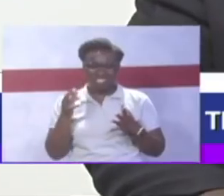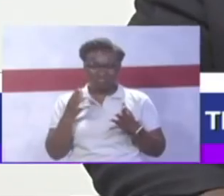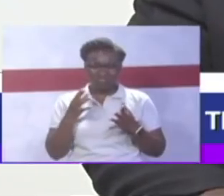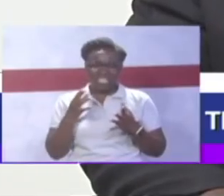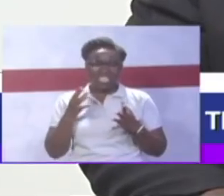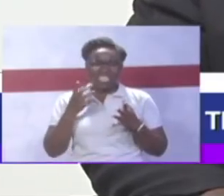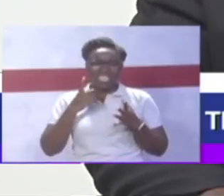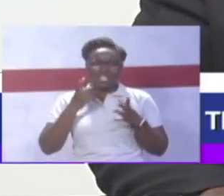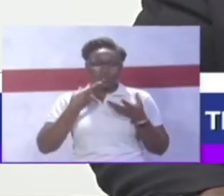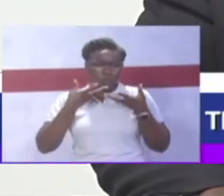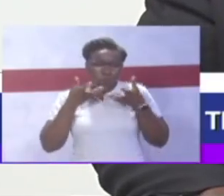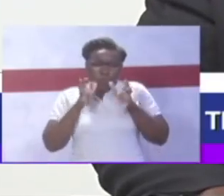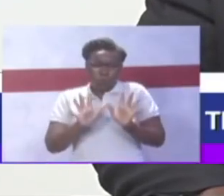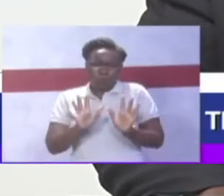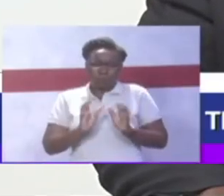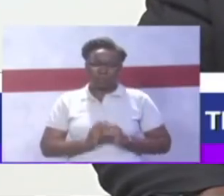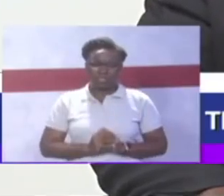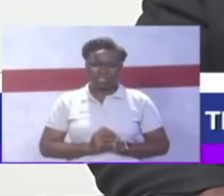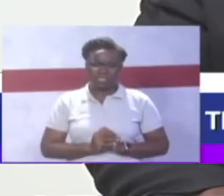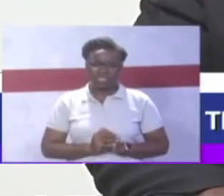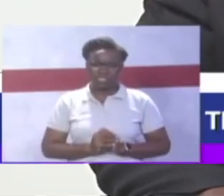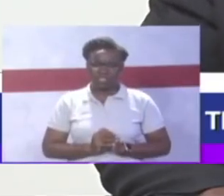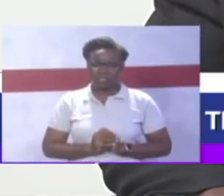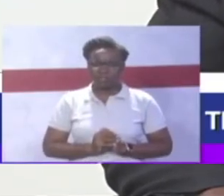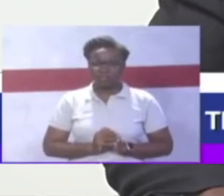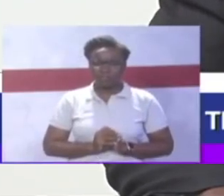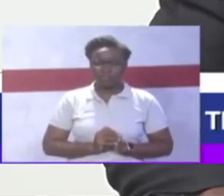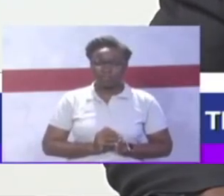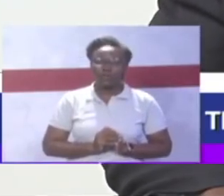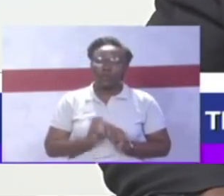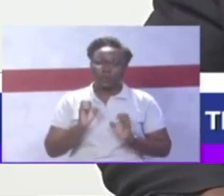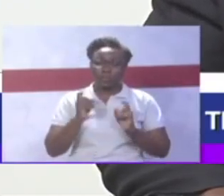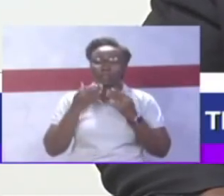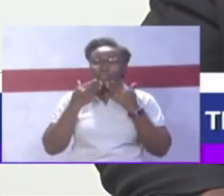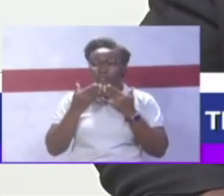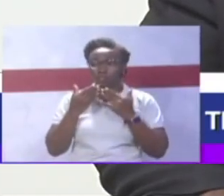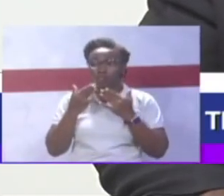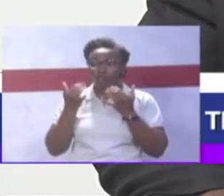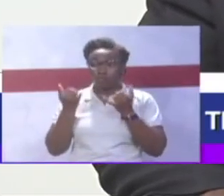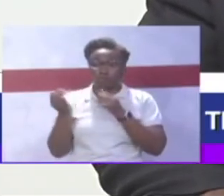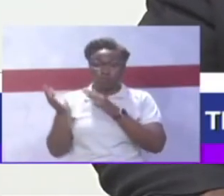We go back now to our question and answers. We go to the Express.